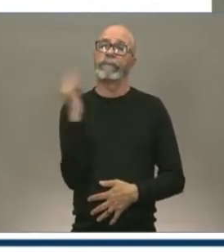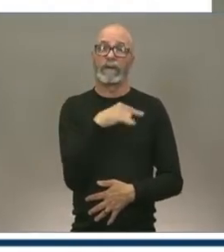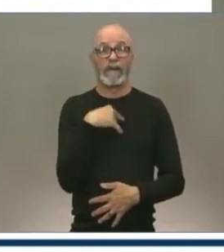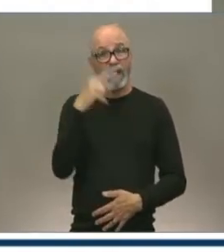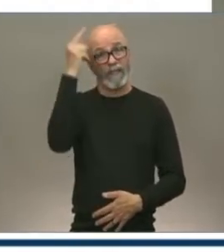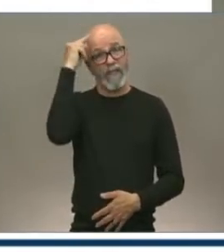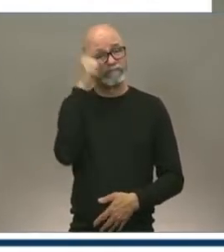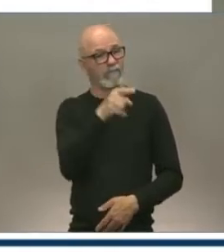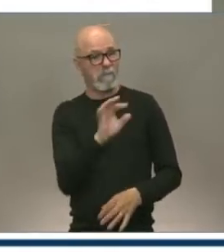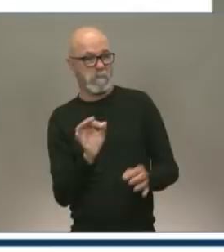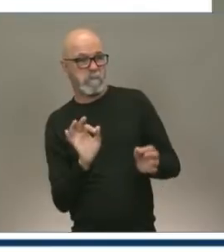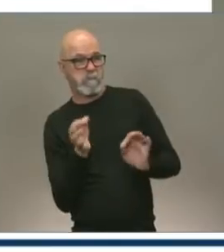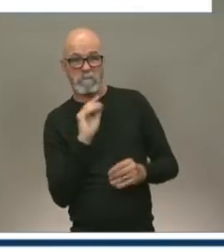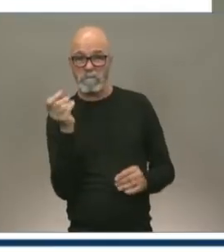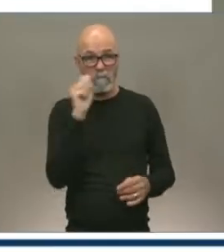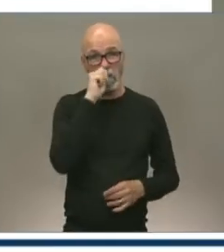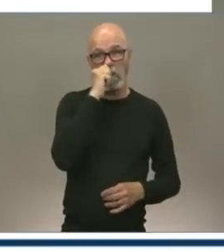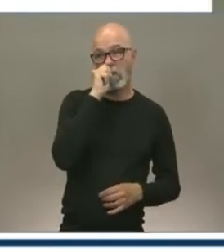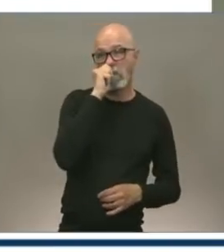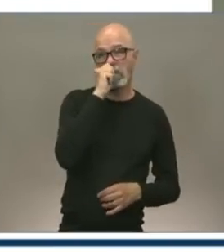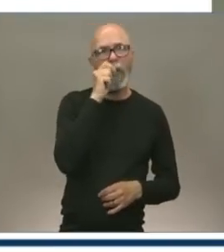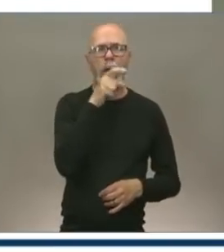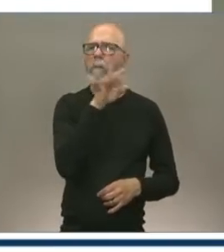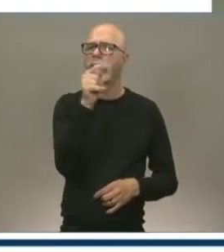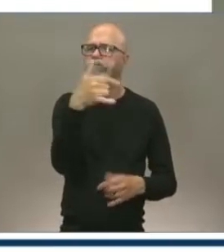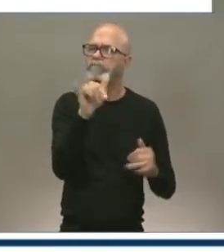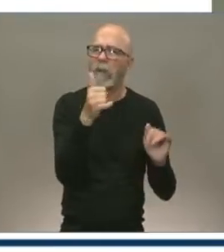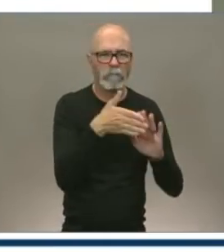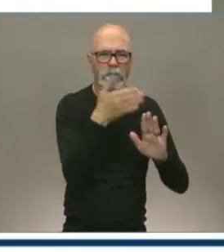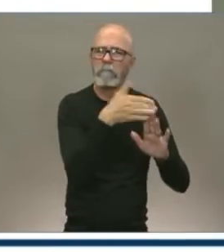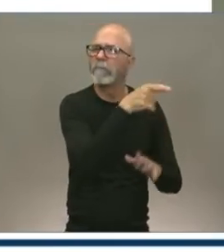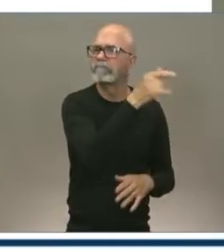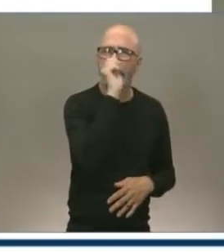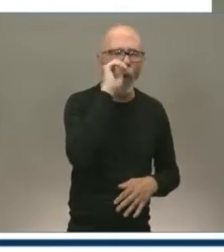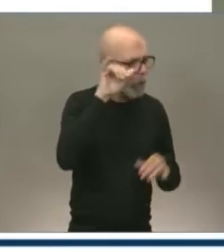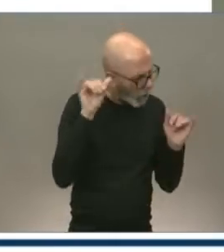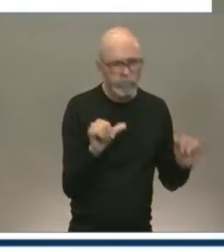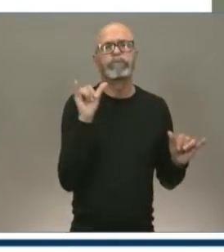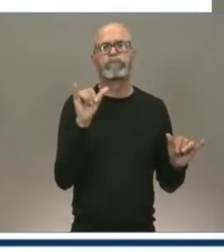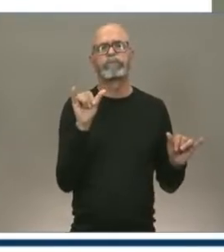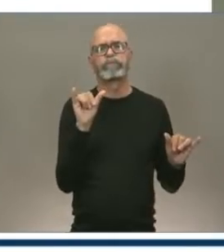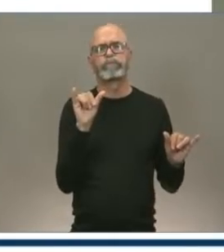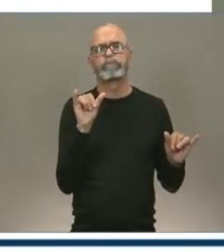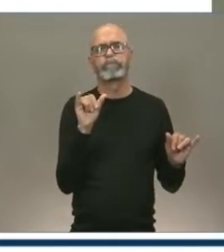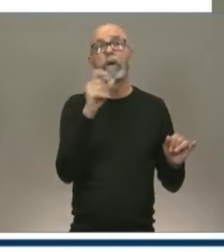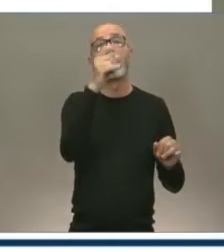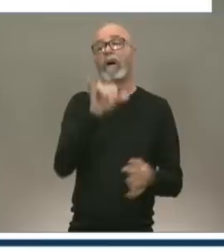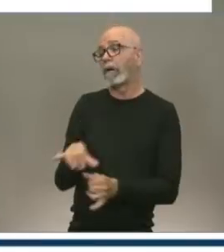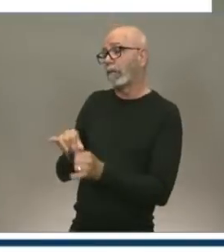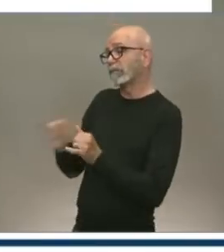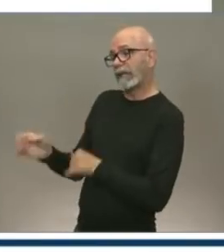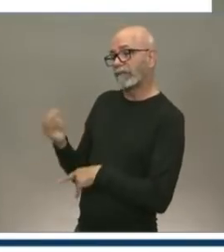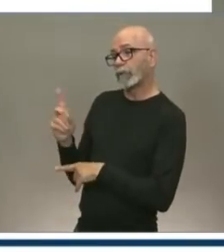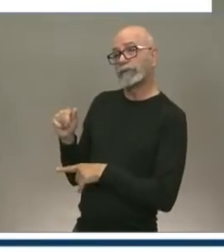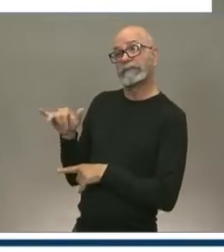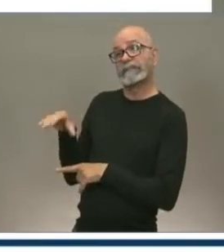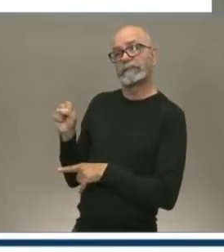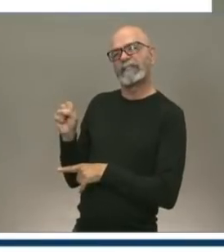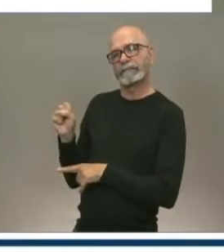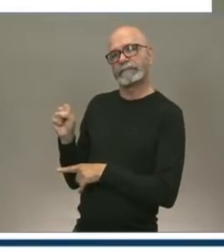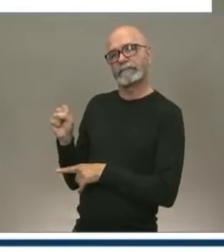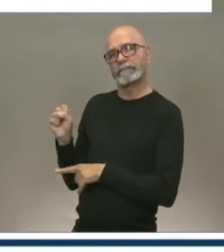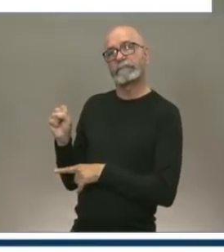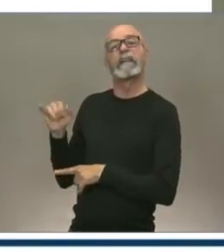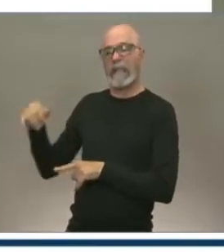numbers of travelers in different ways. Where we're saying you go into quarantine, and then they're allowed to come out of quarantine under